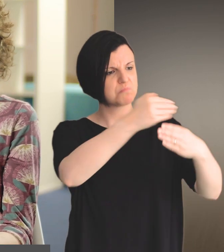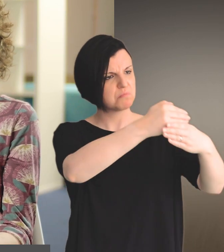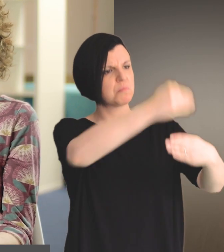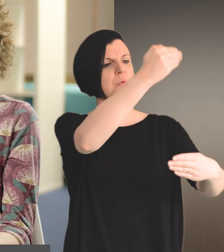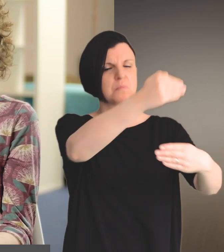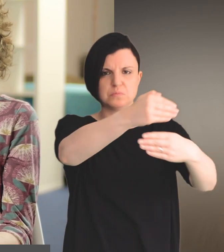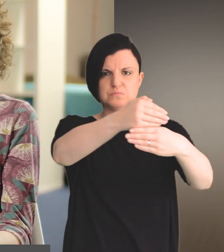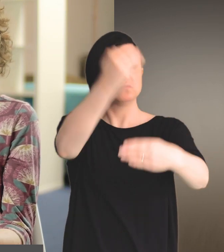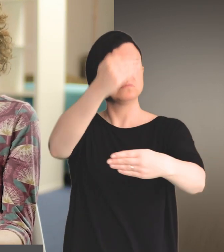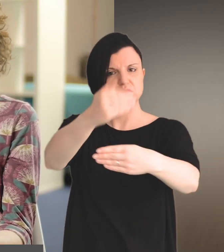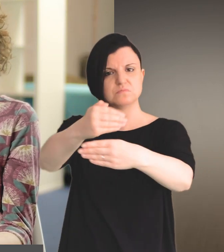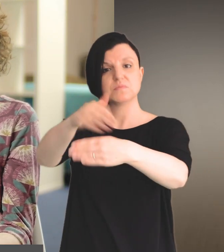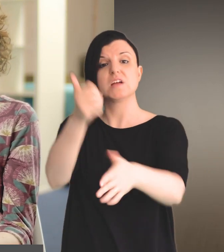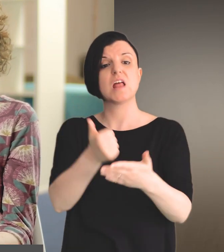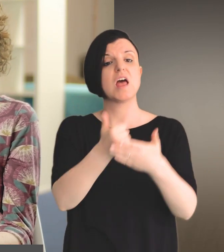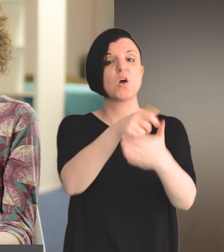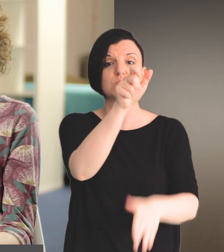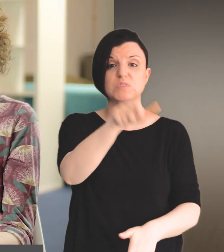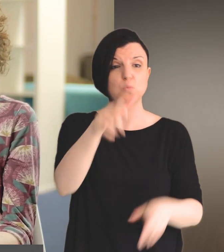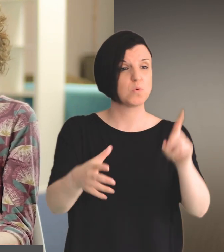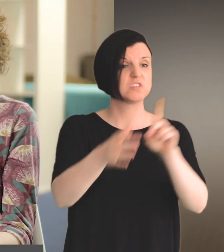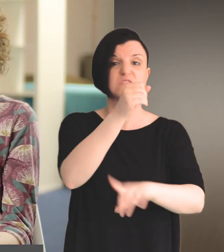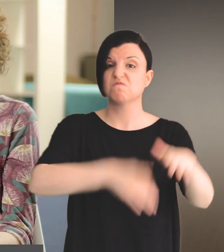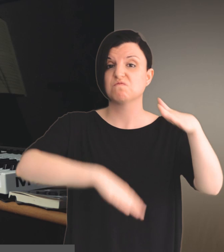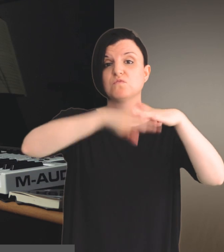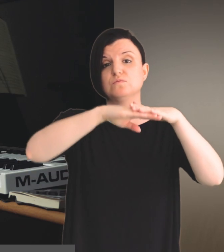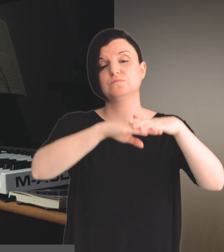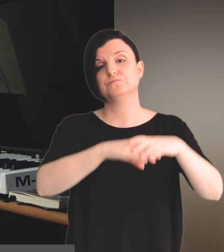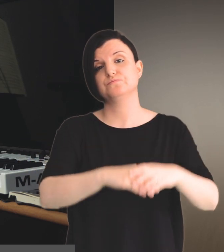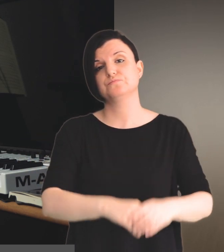from participating and achieving their full potential.